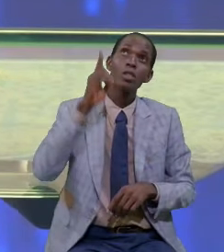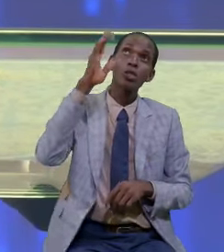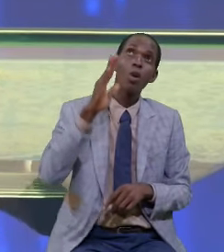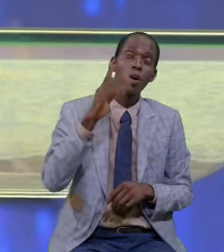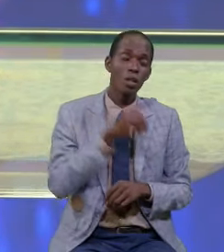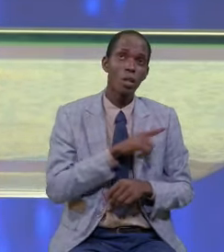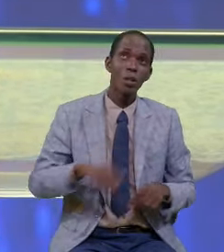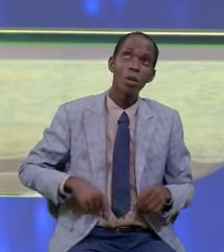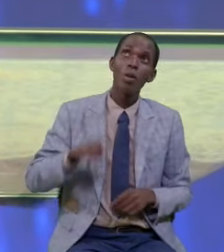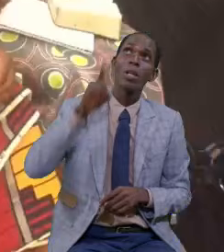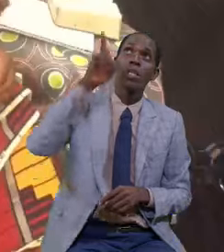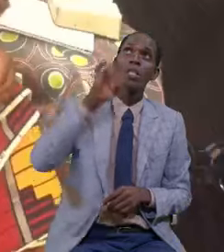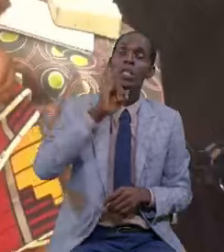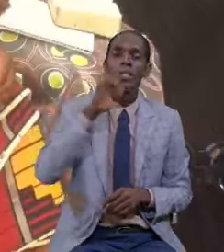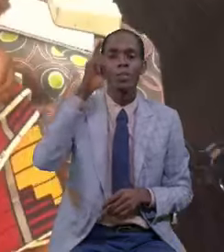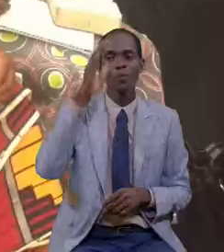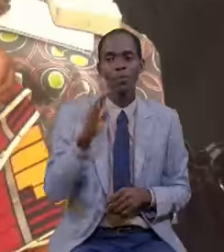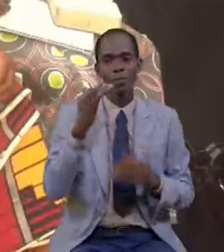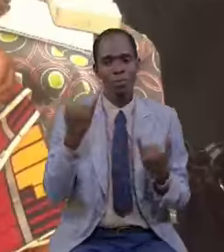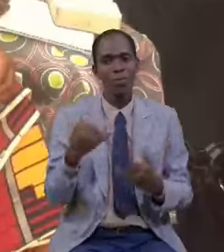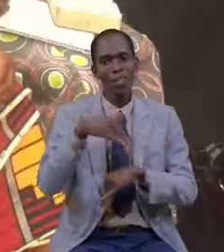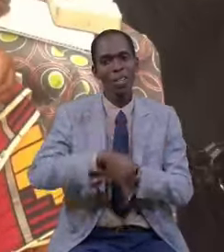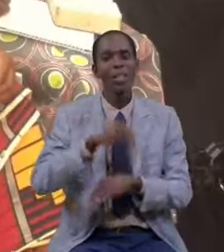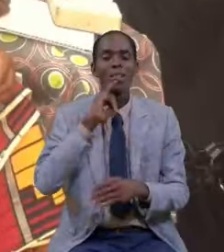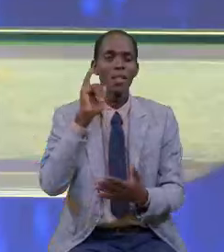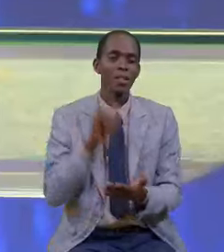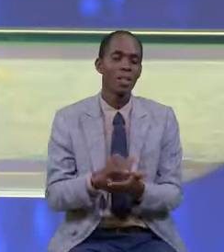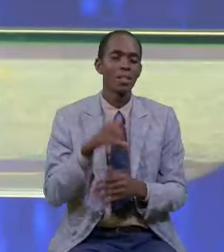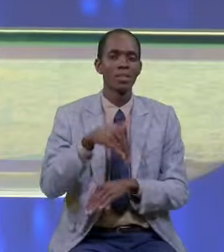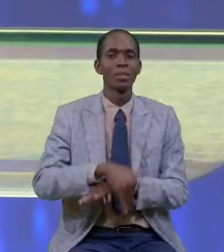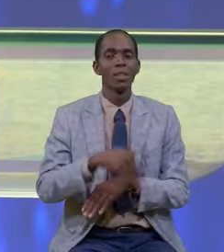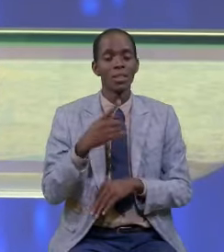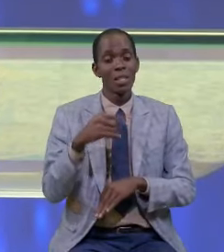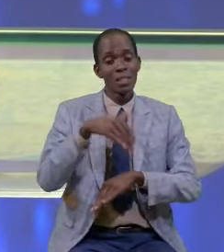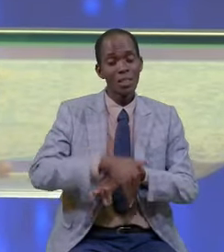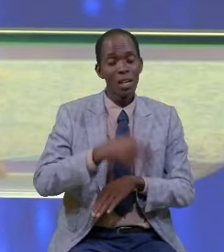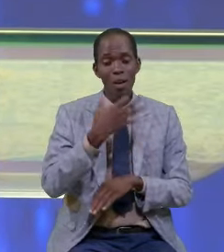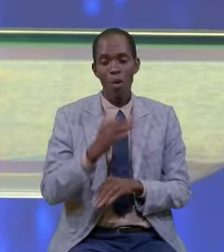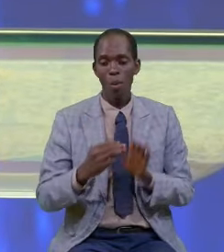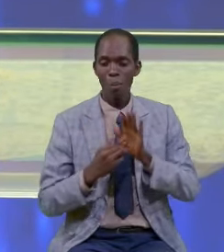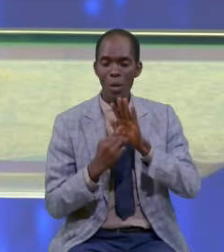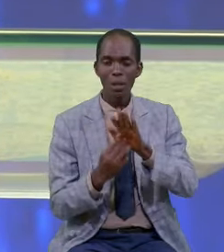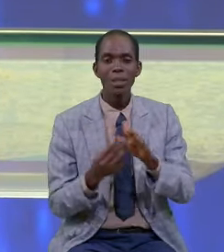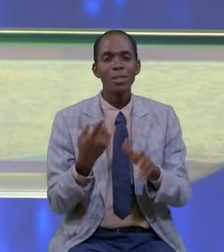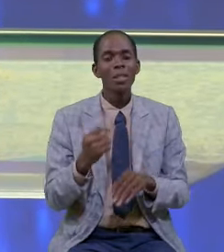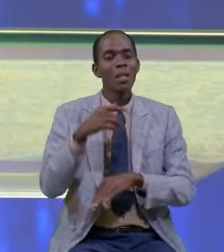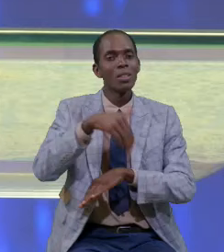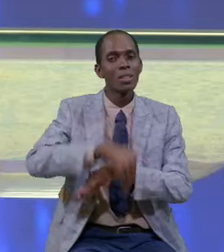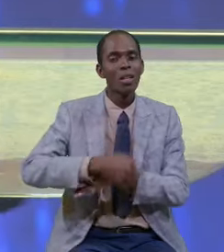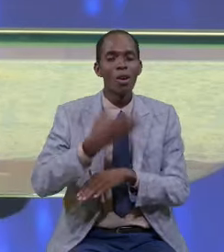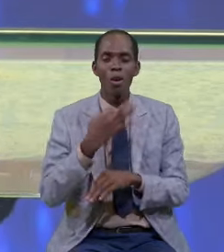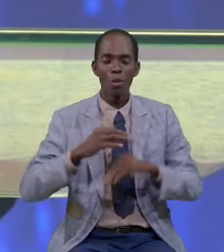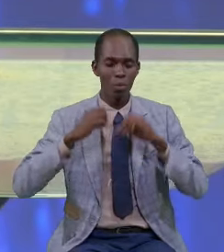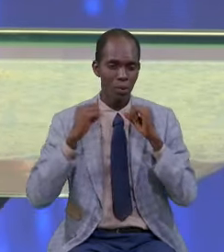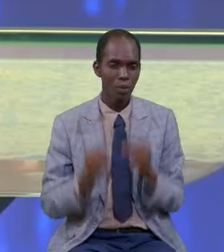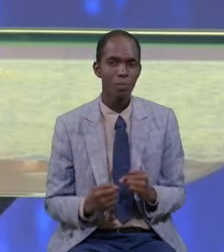God. Tonight is that night. The night of manifestation. The night of power. The